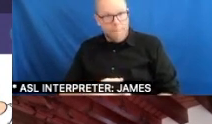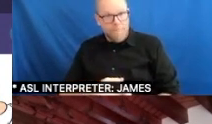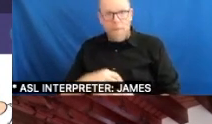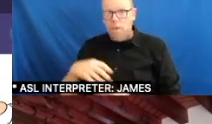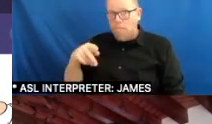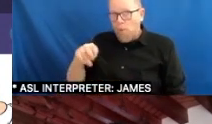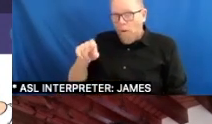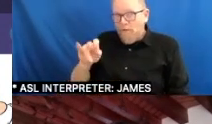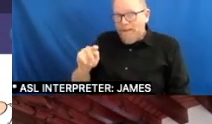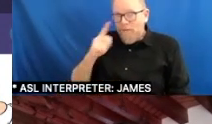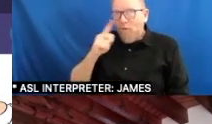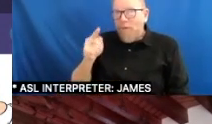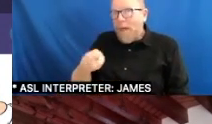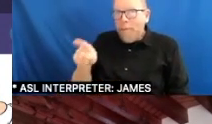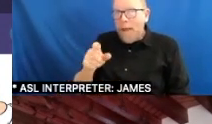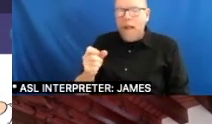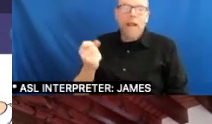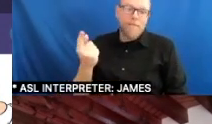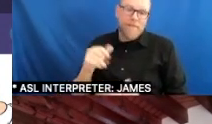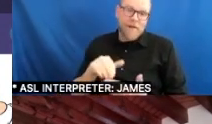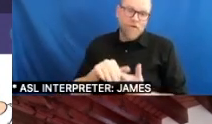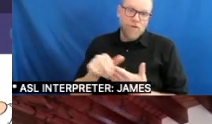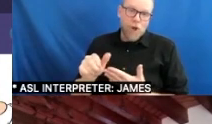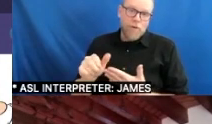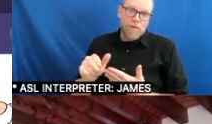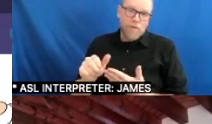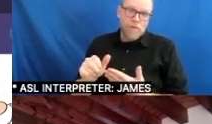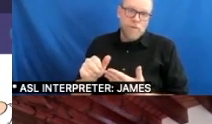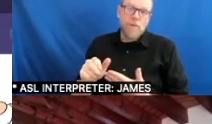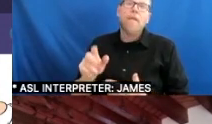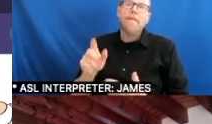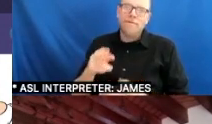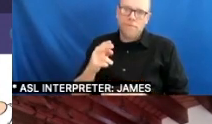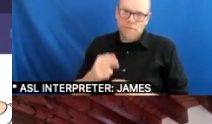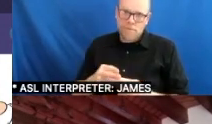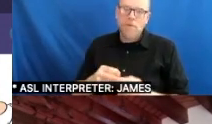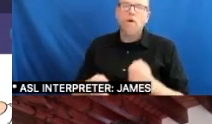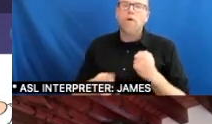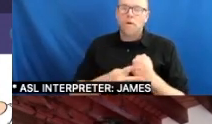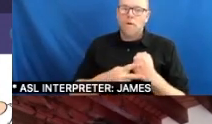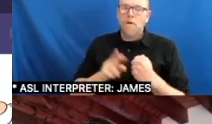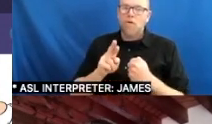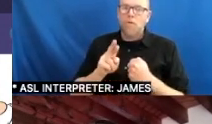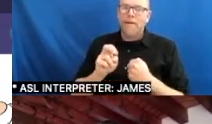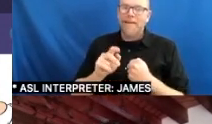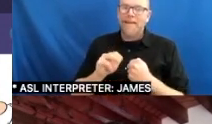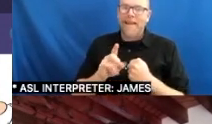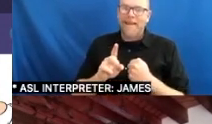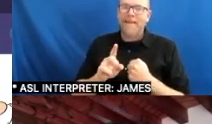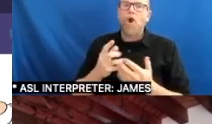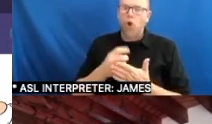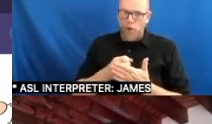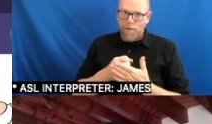was $11,000. And so that's going to be retained earnings and it can stay in the cooperative. Then there